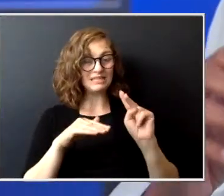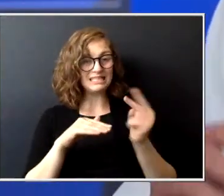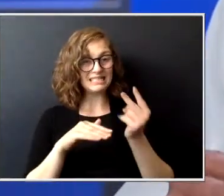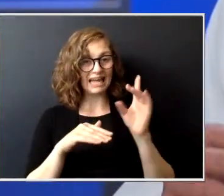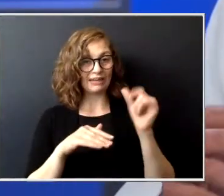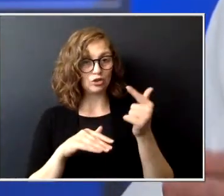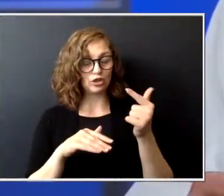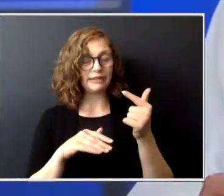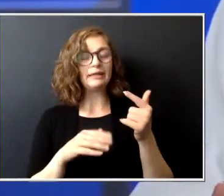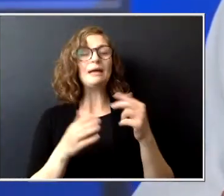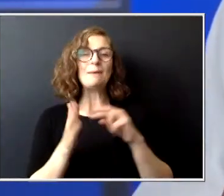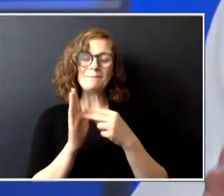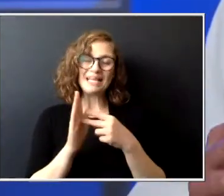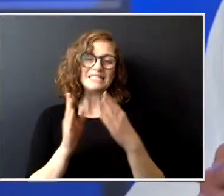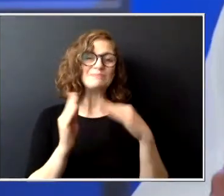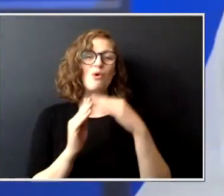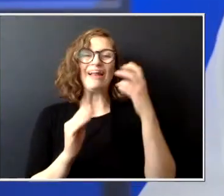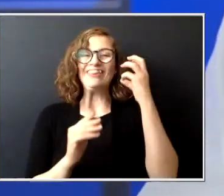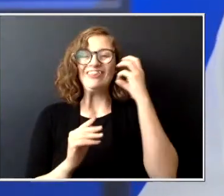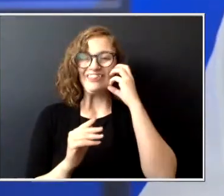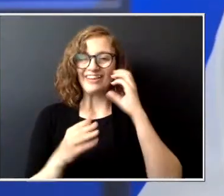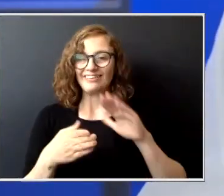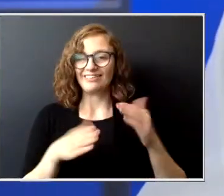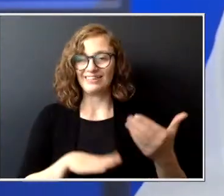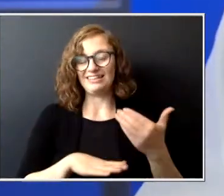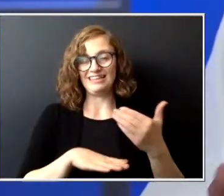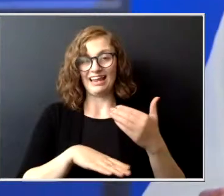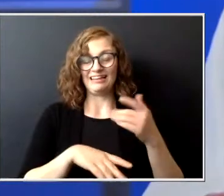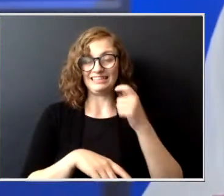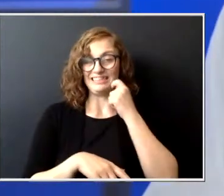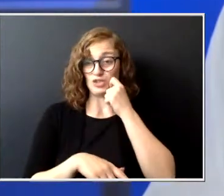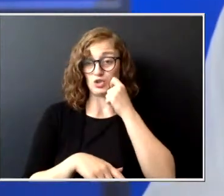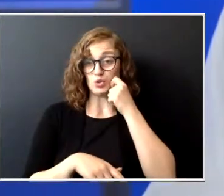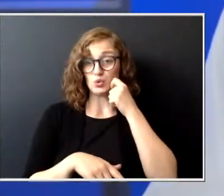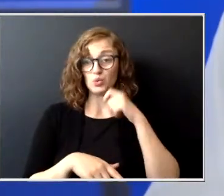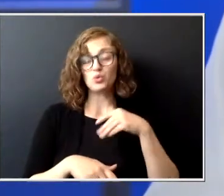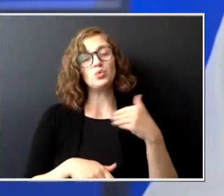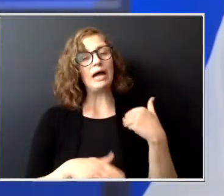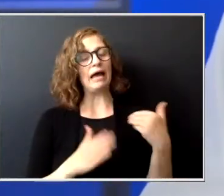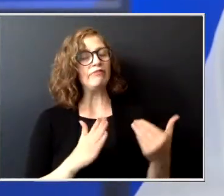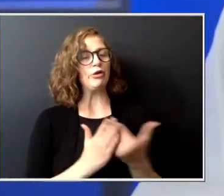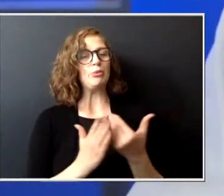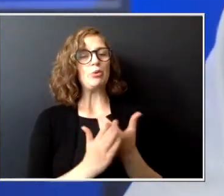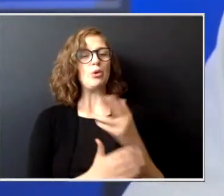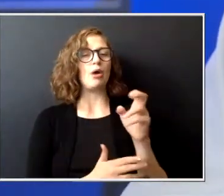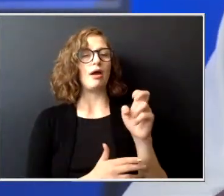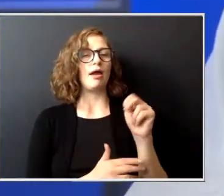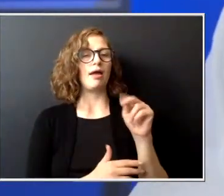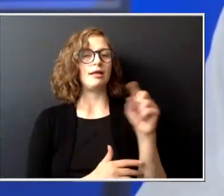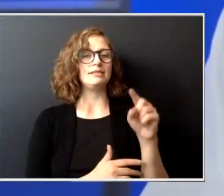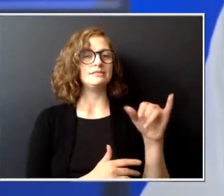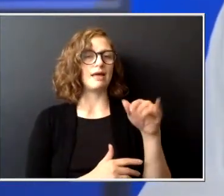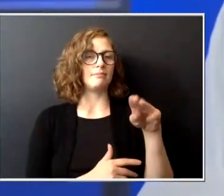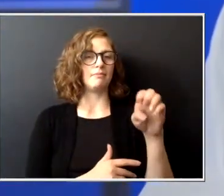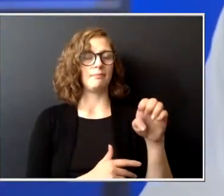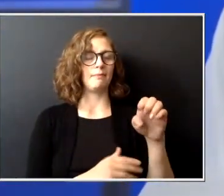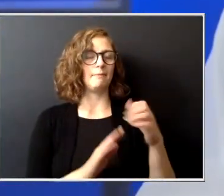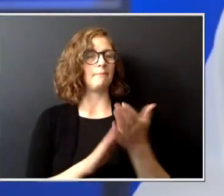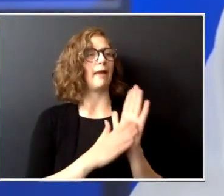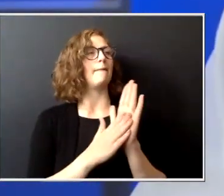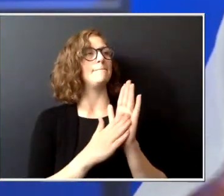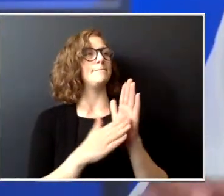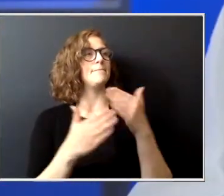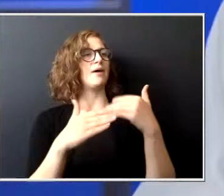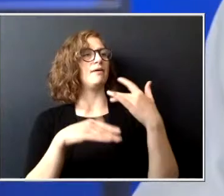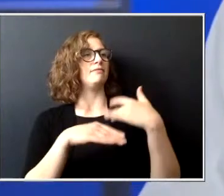there is a new enzyme product available in market which just got released last year, and I think we are going through that where